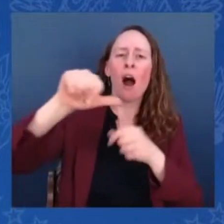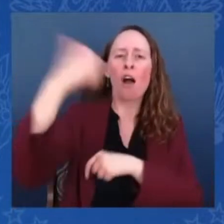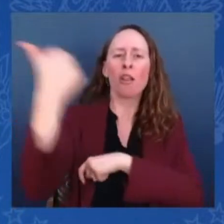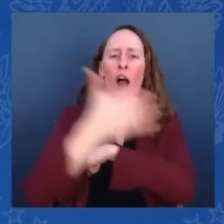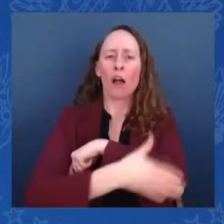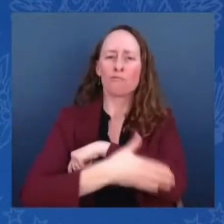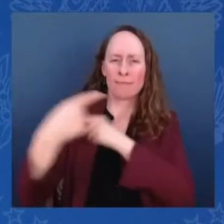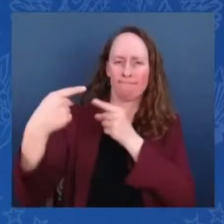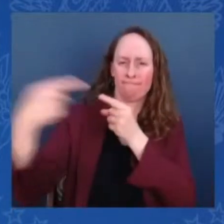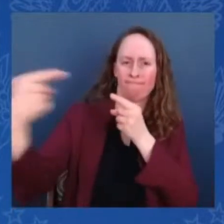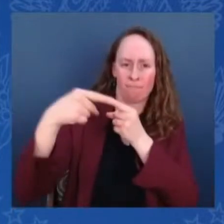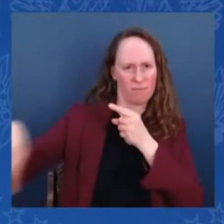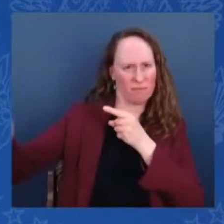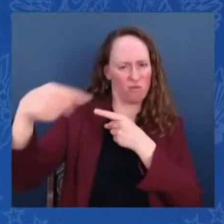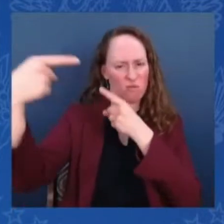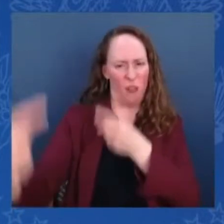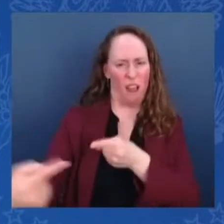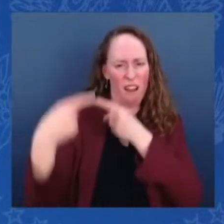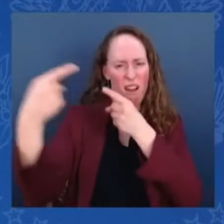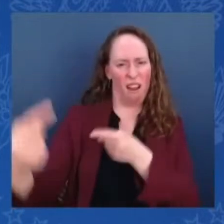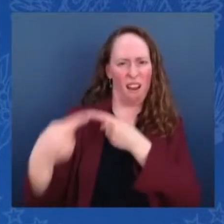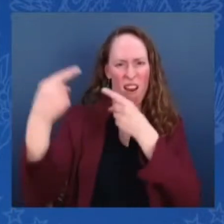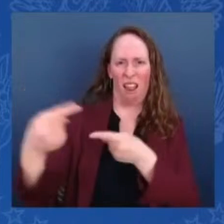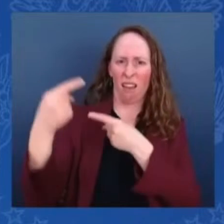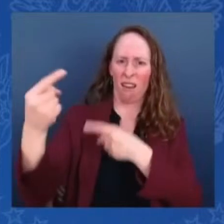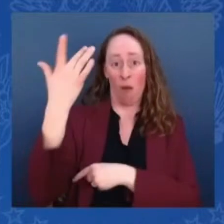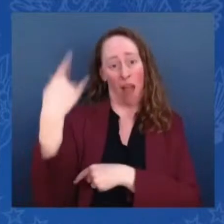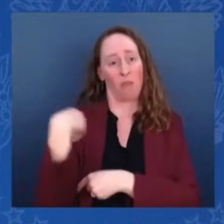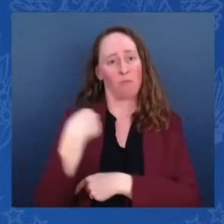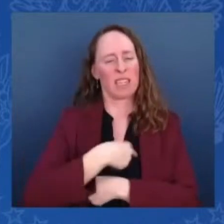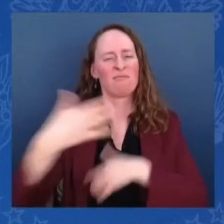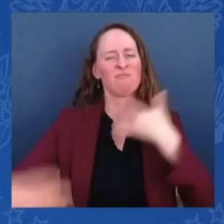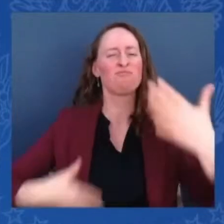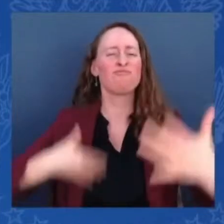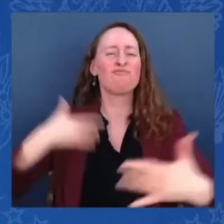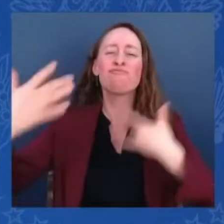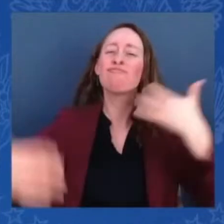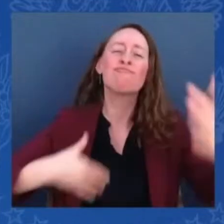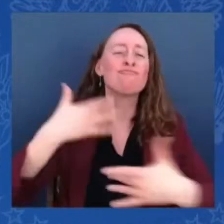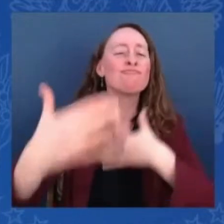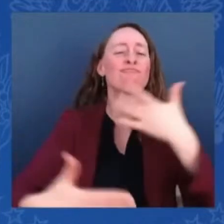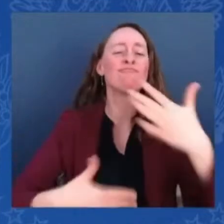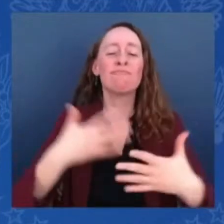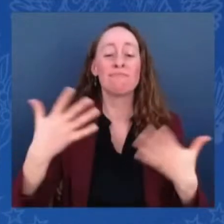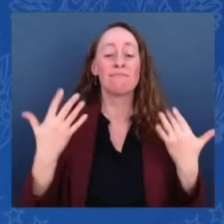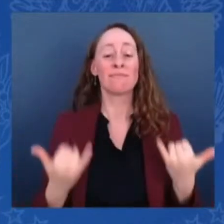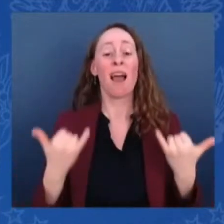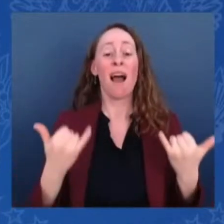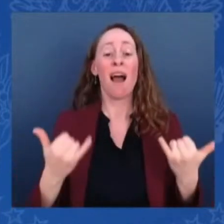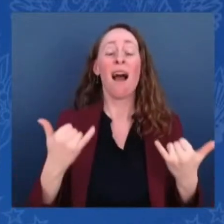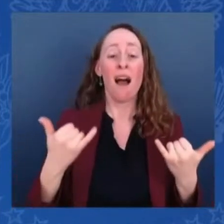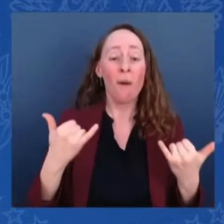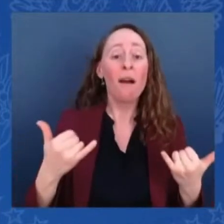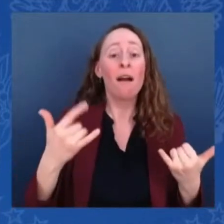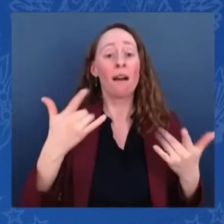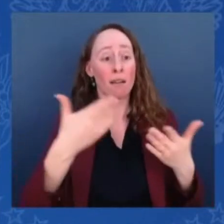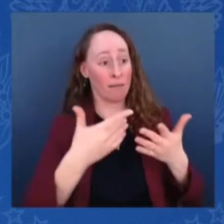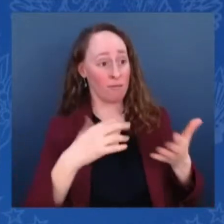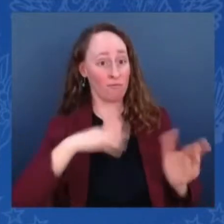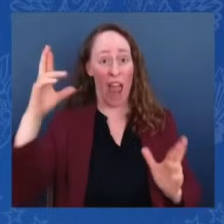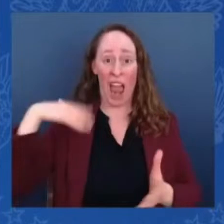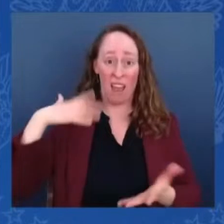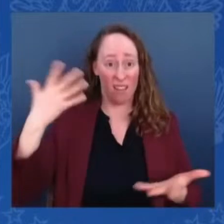because of all of you. This is what we're heading into. And over the next administration, that's what we're handing it to.